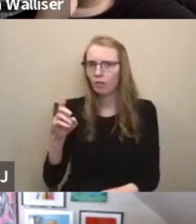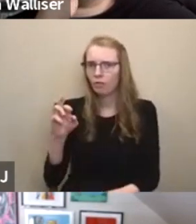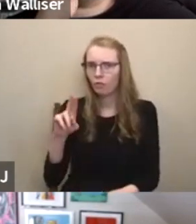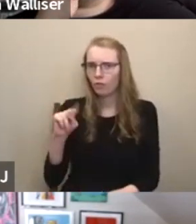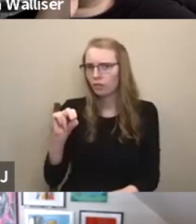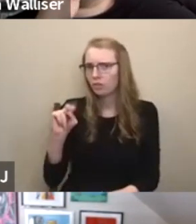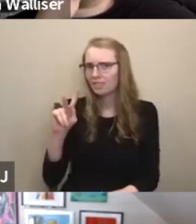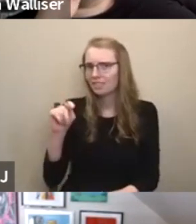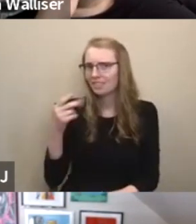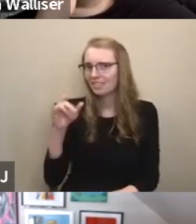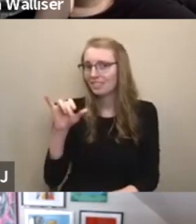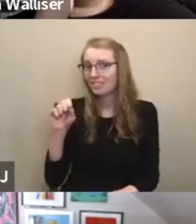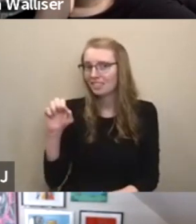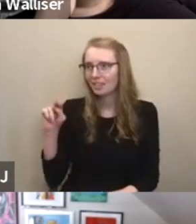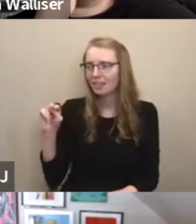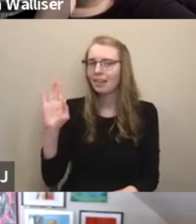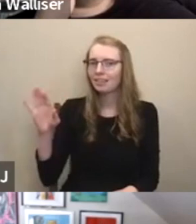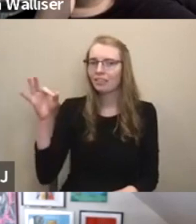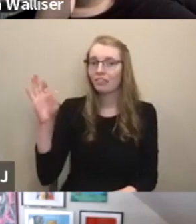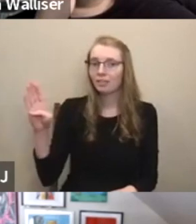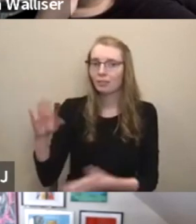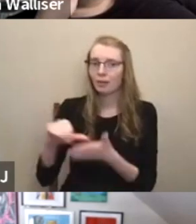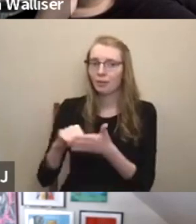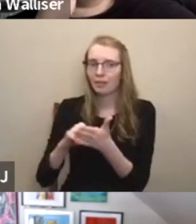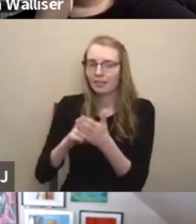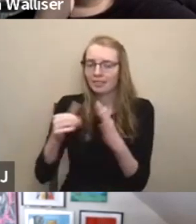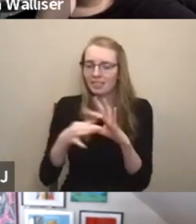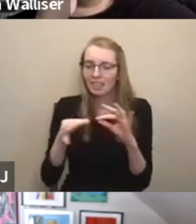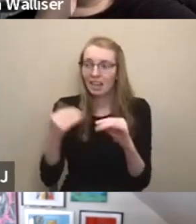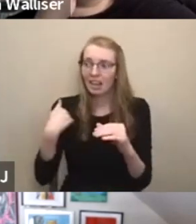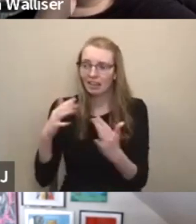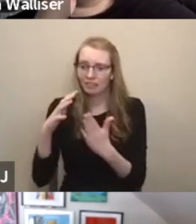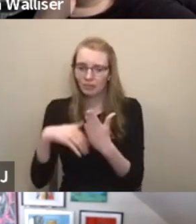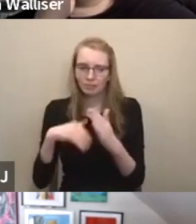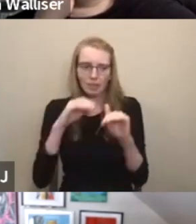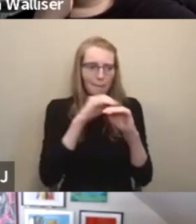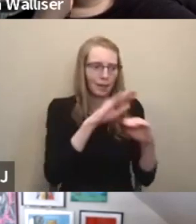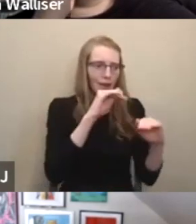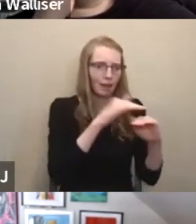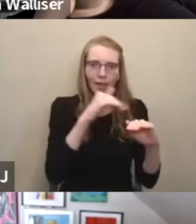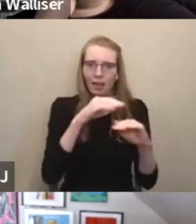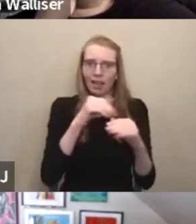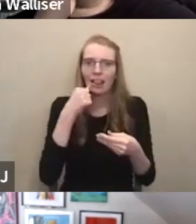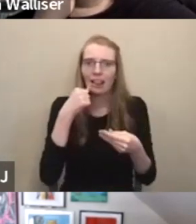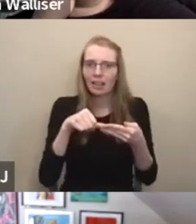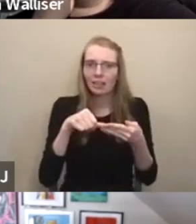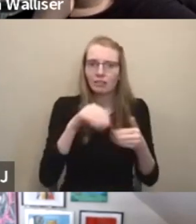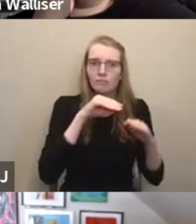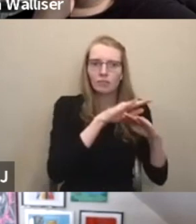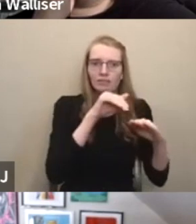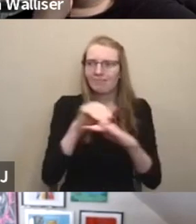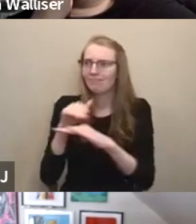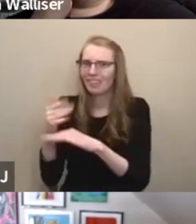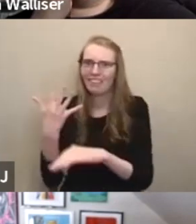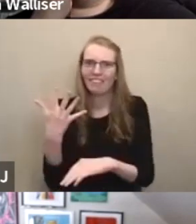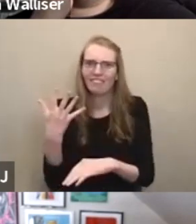had sent out scripts, like he sent them out in the mail, and you know, he sent out 50 scripts, and it probably cost him, you